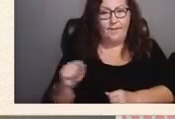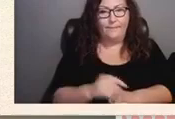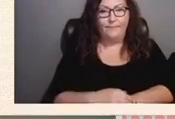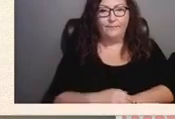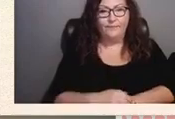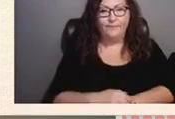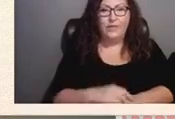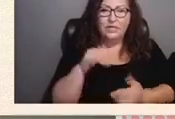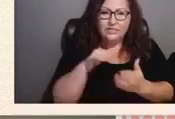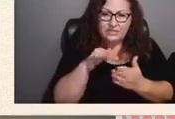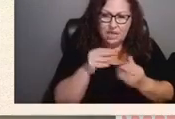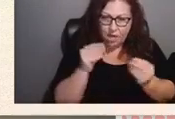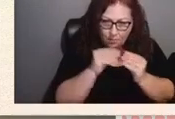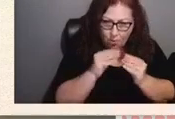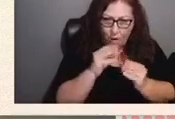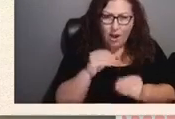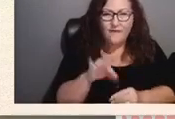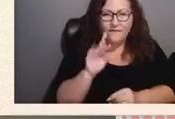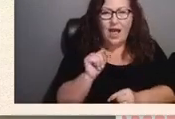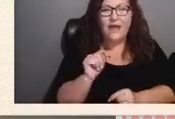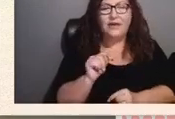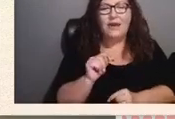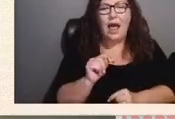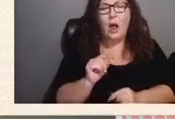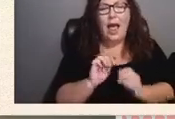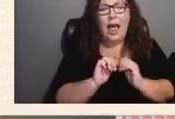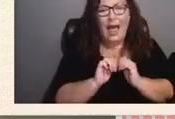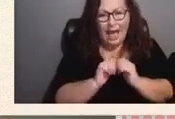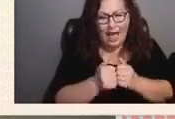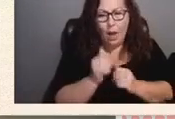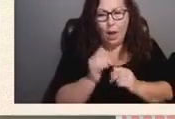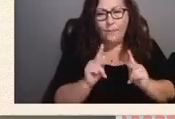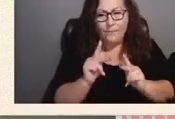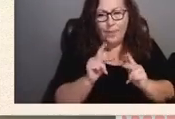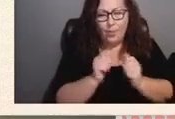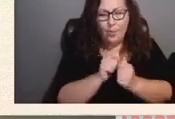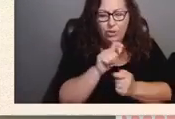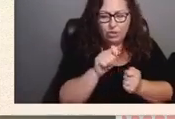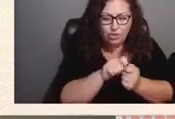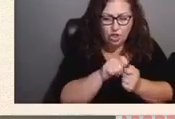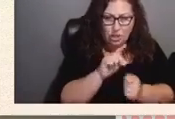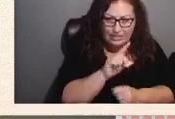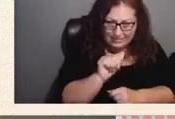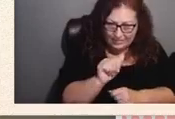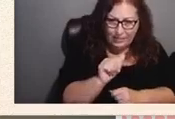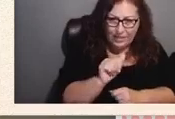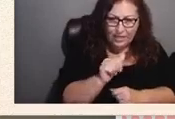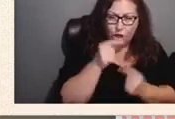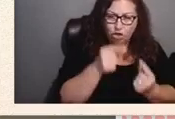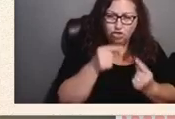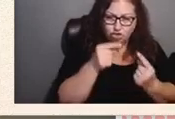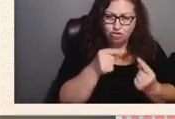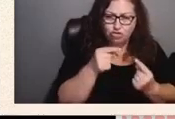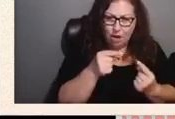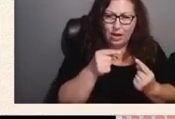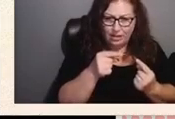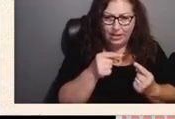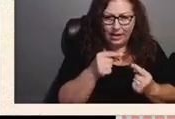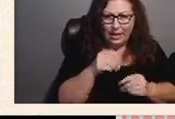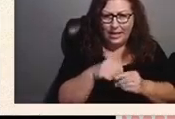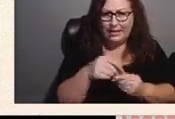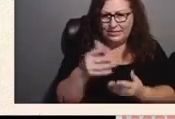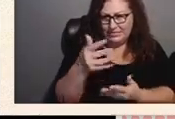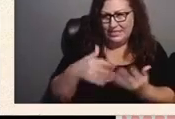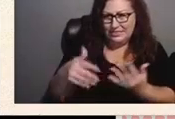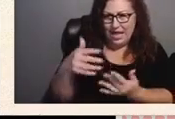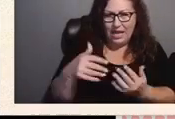and find out how people with a certain disability are struggling into society.